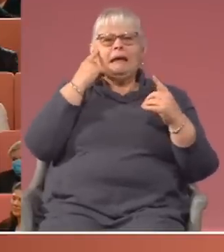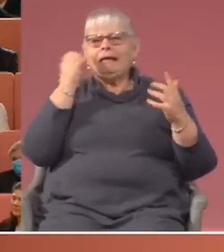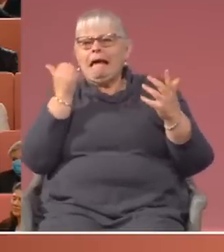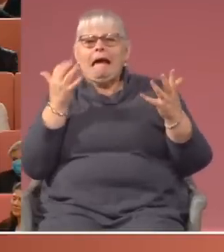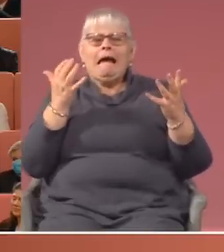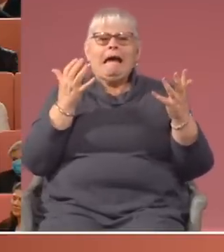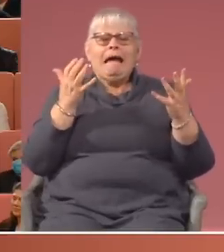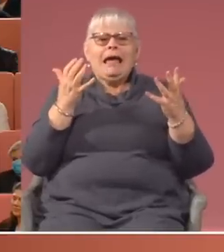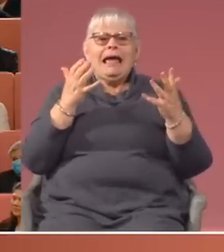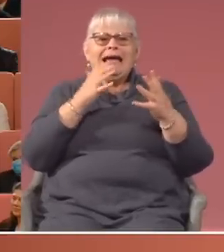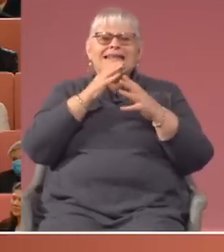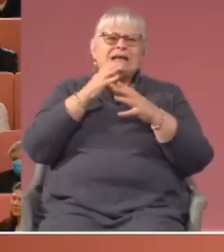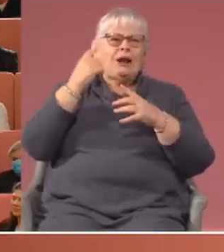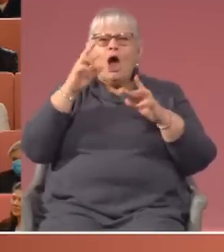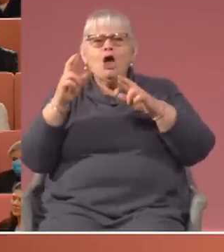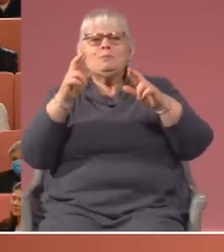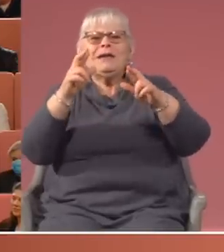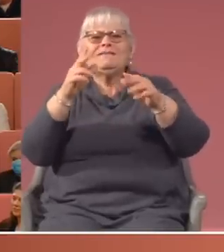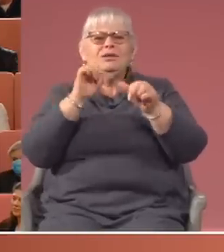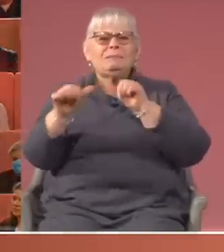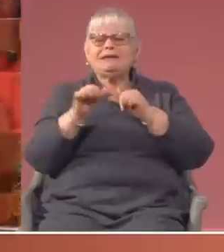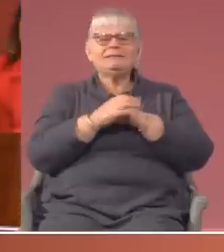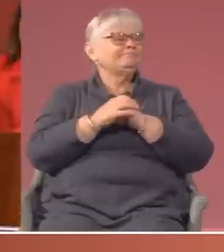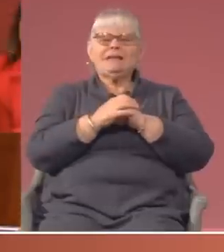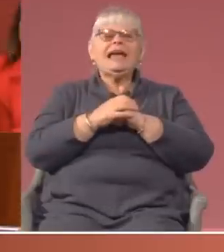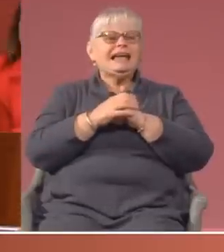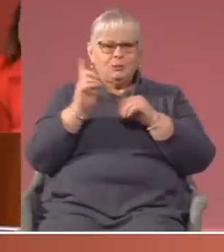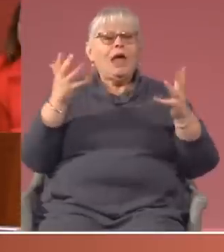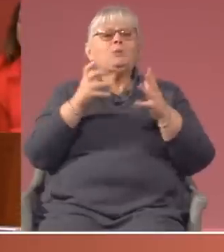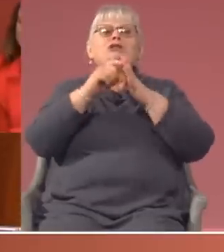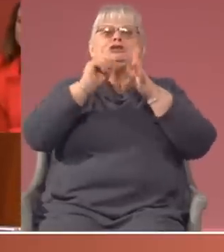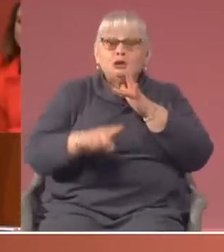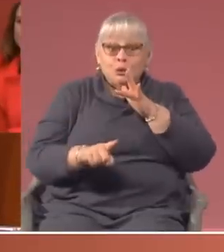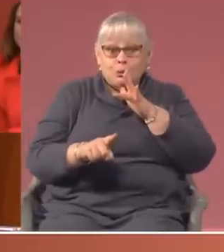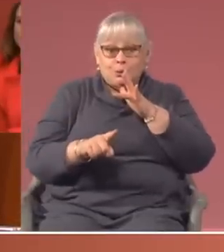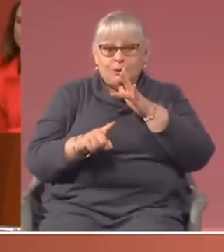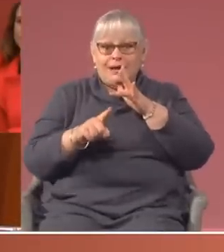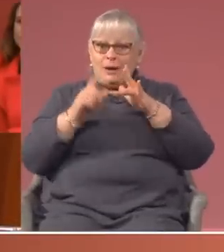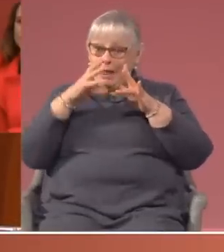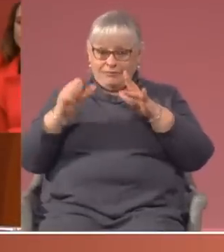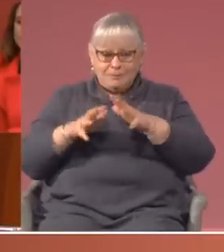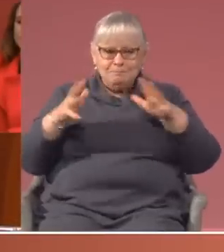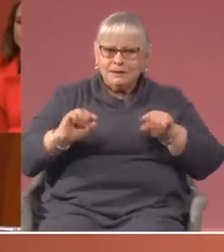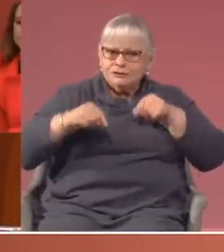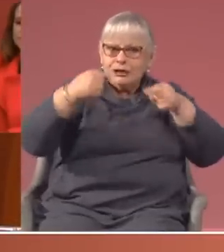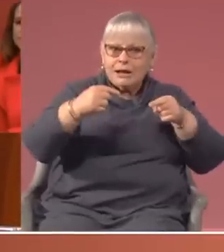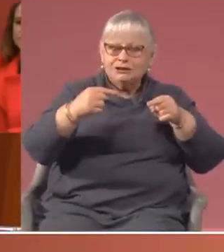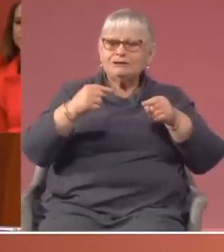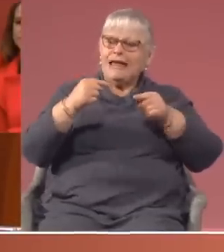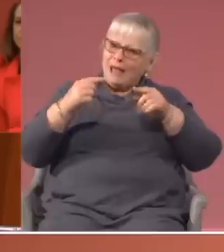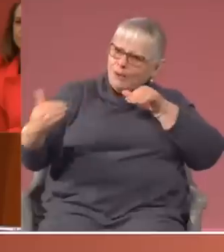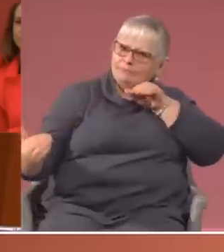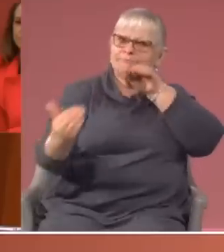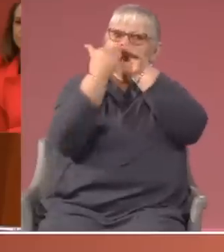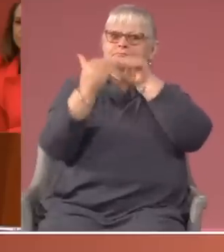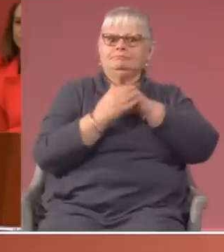best. It's about a new kind of pragmatism where our actions actually match the scale of the challenges. While I've already